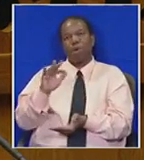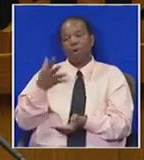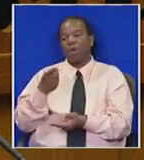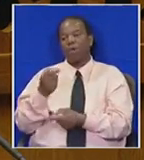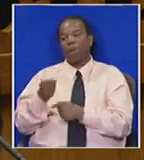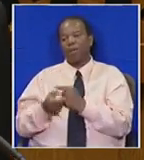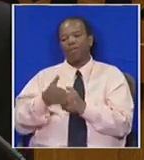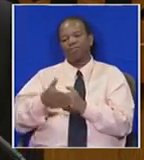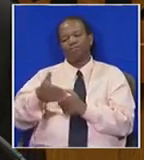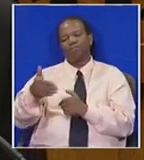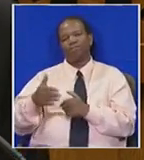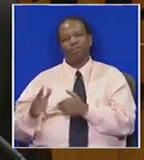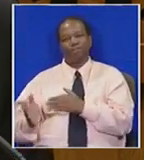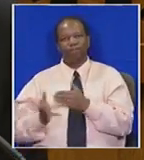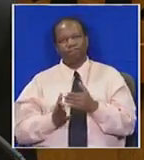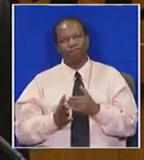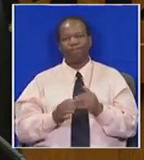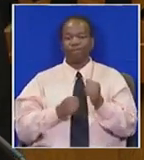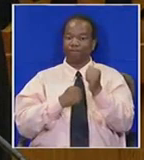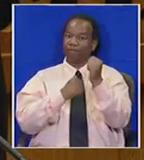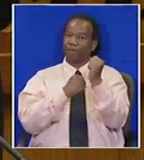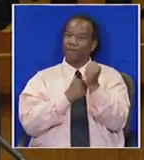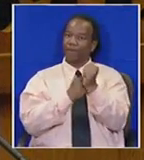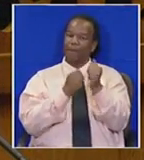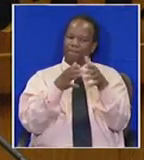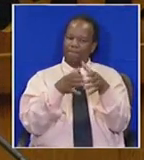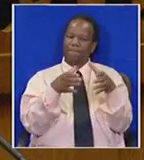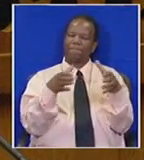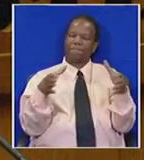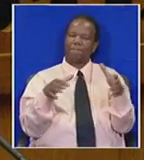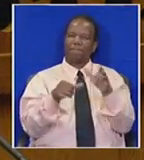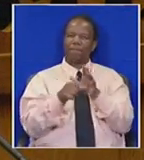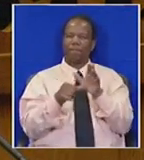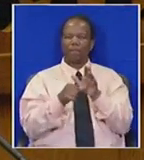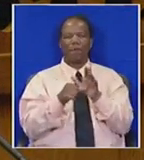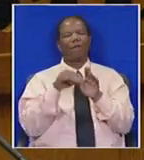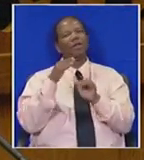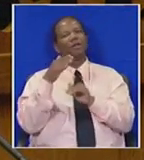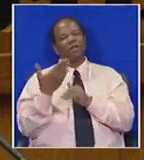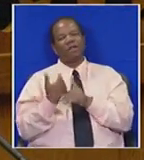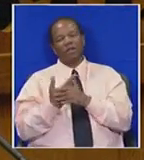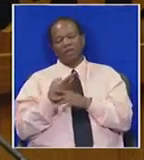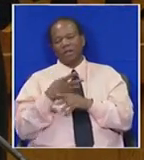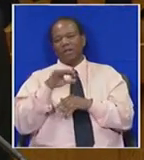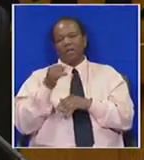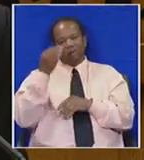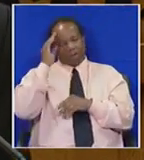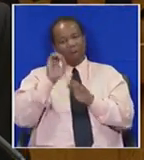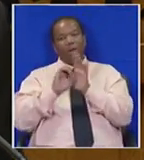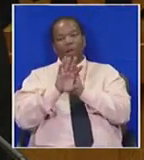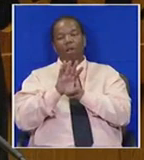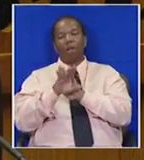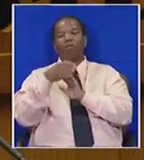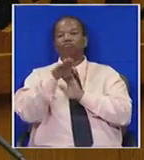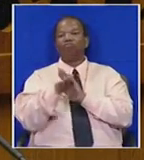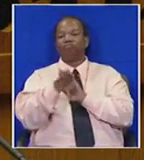ahead. Industrial expansion is vital. Government will launch a new auto sector scheme this year, focusing on